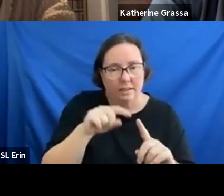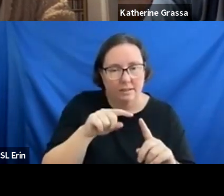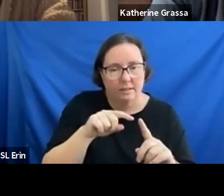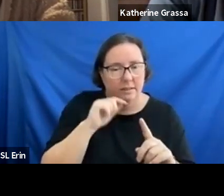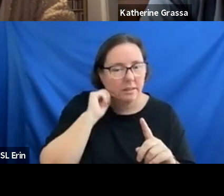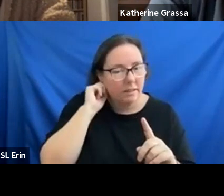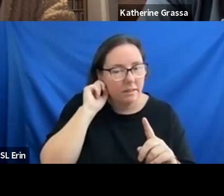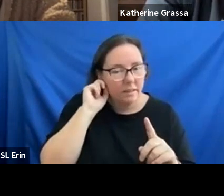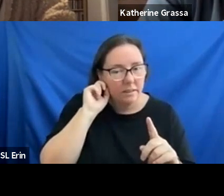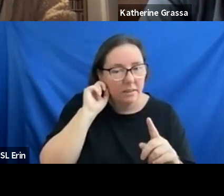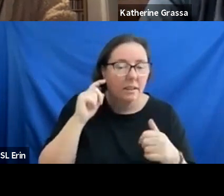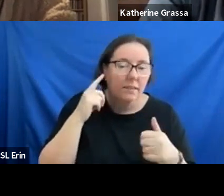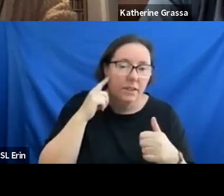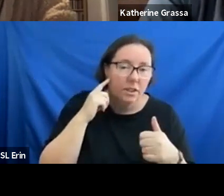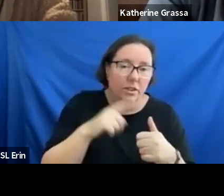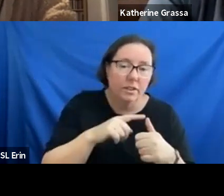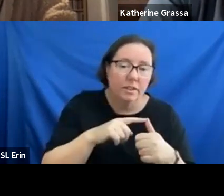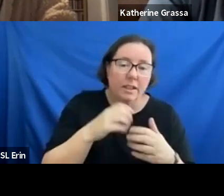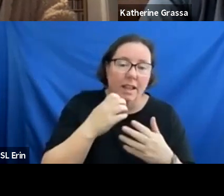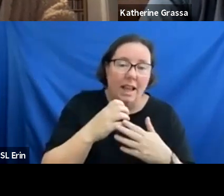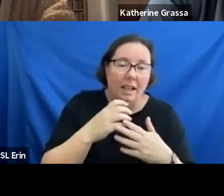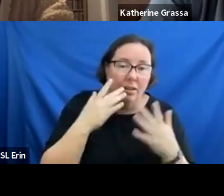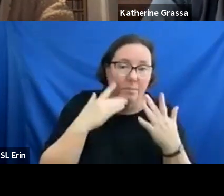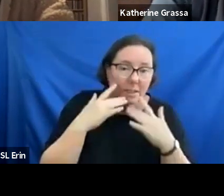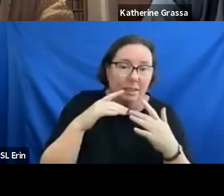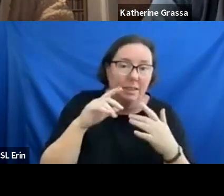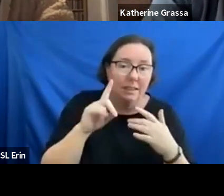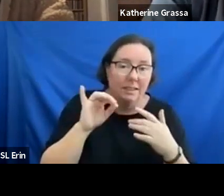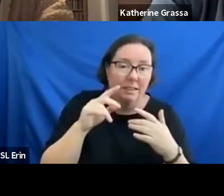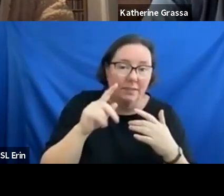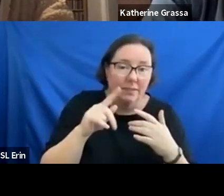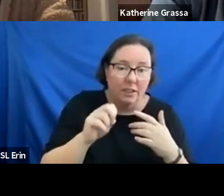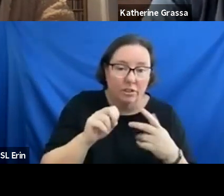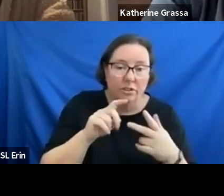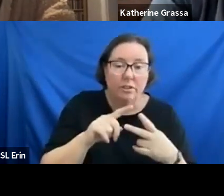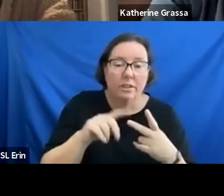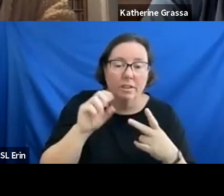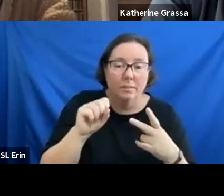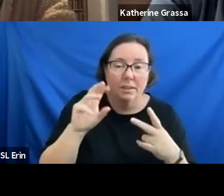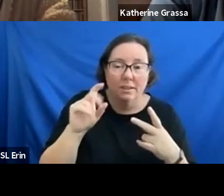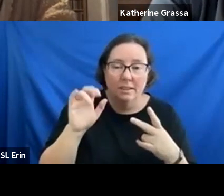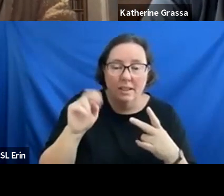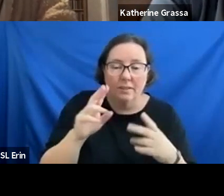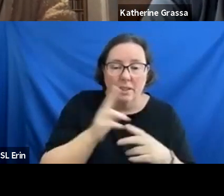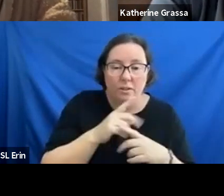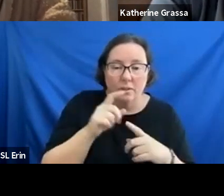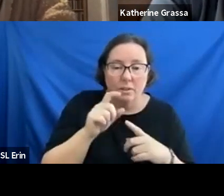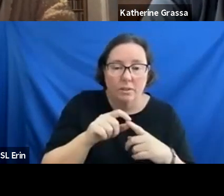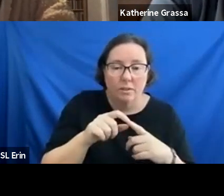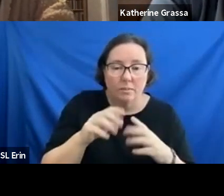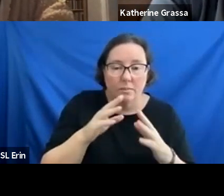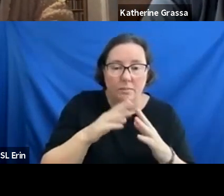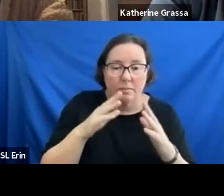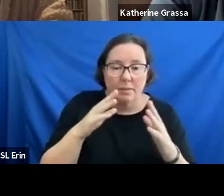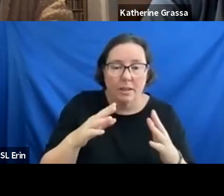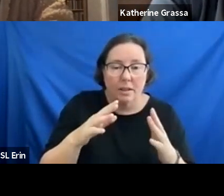socioeconomics. I have heard the term economically disadvantaged. Ms. Sullivan, I've heard you use the term